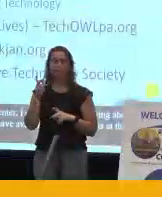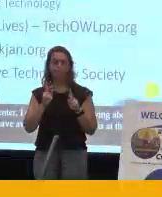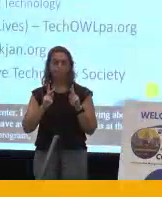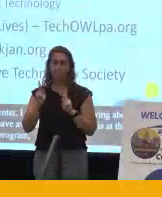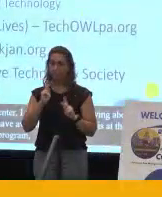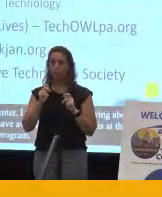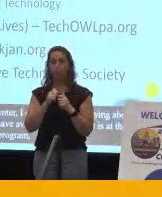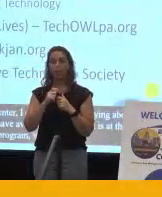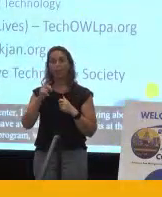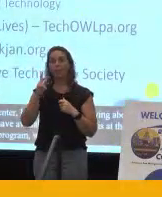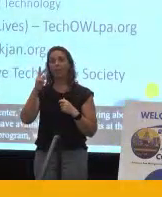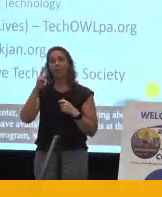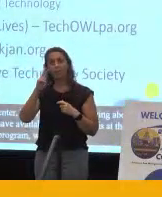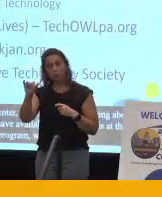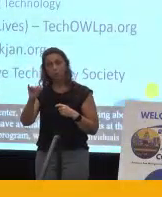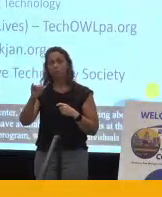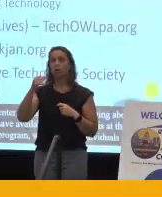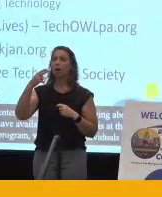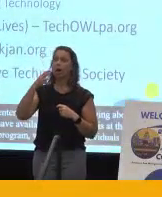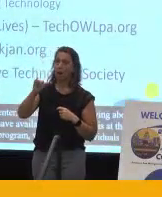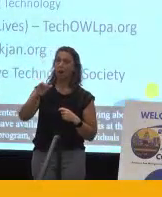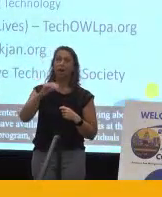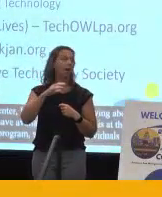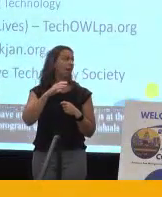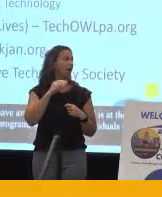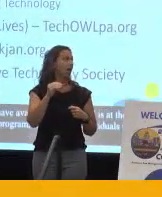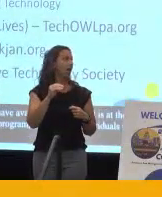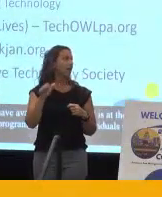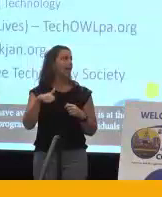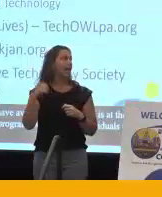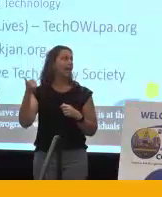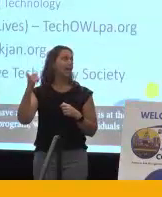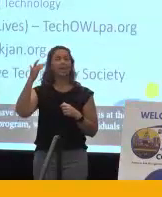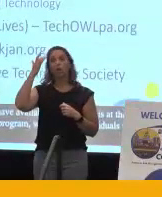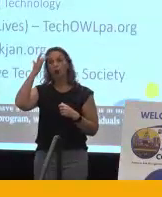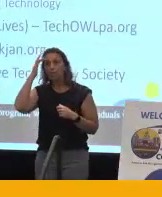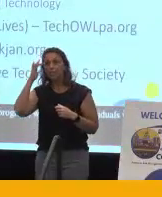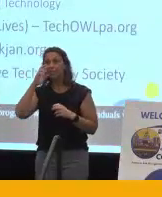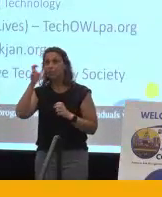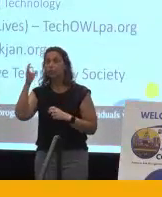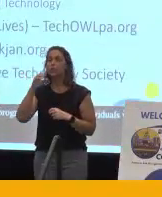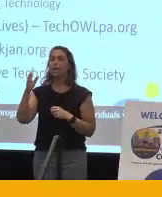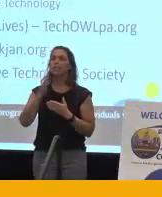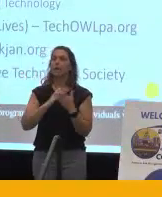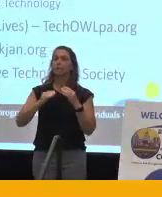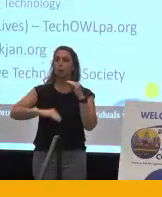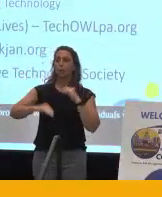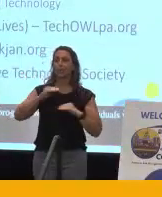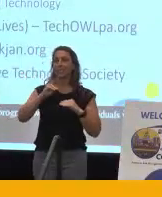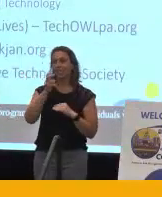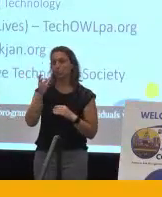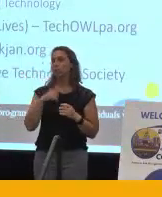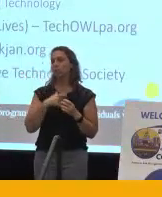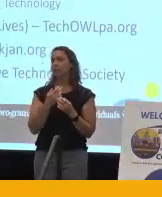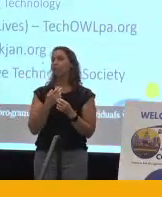and vision impairment. And some cognitive issues and some mobility issues. And in that program, it